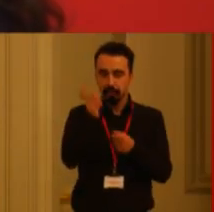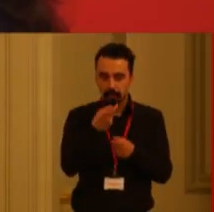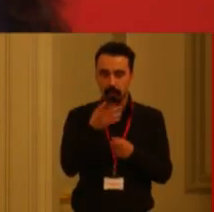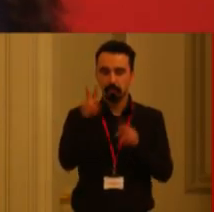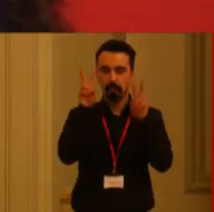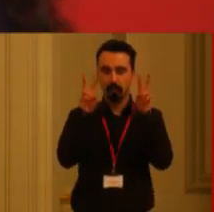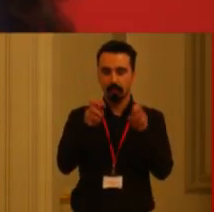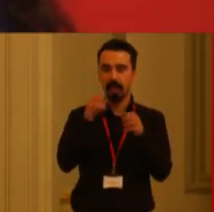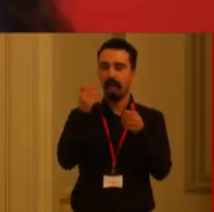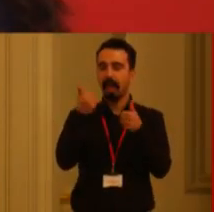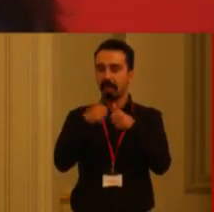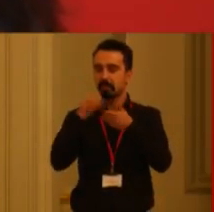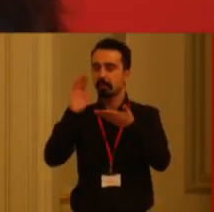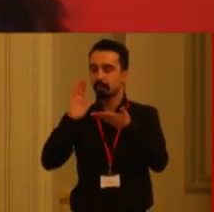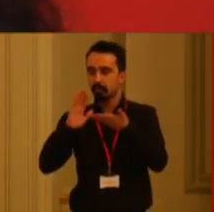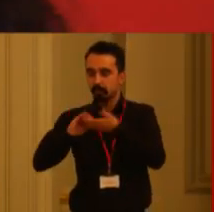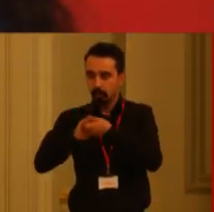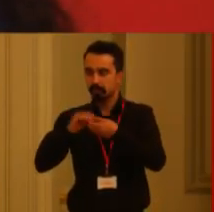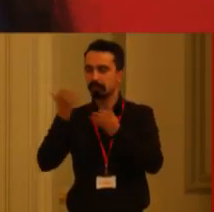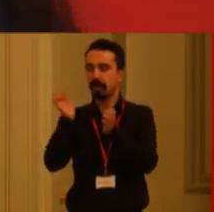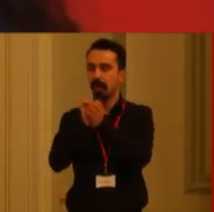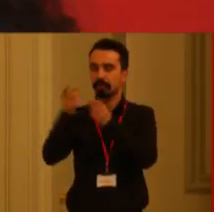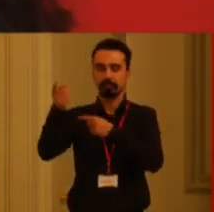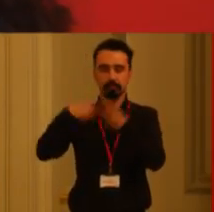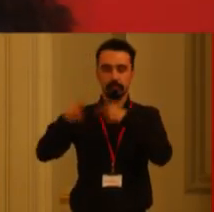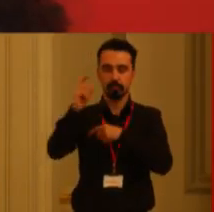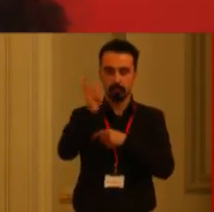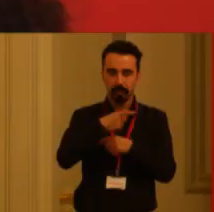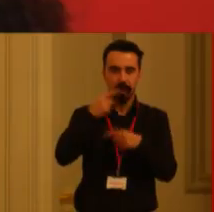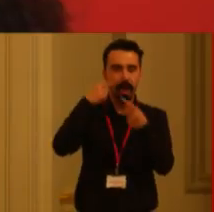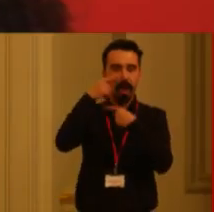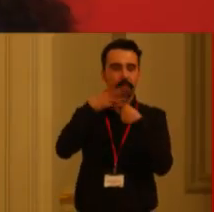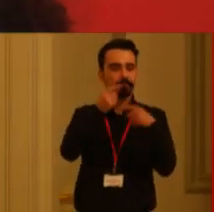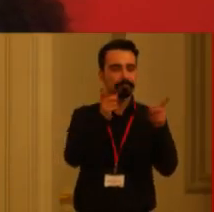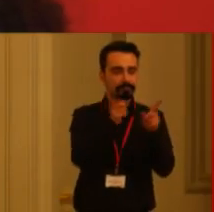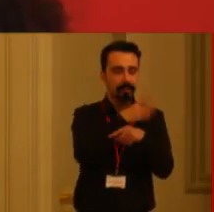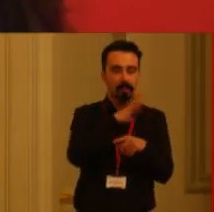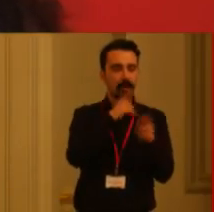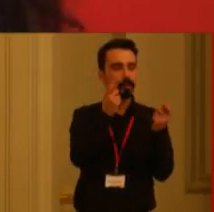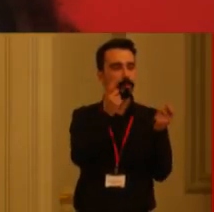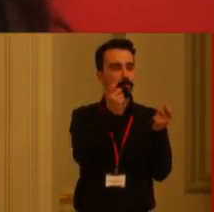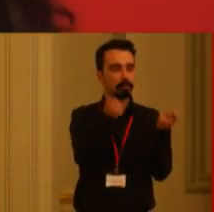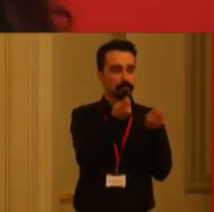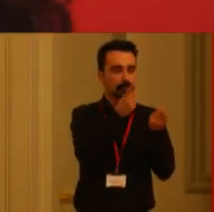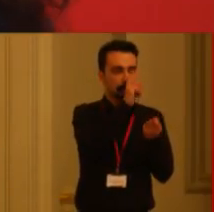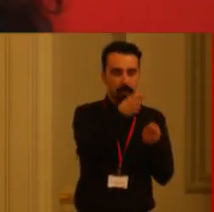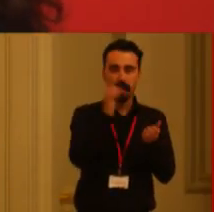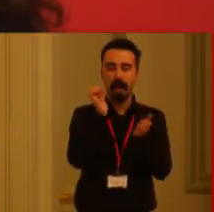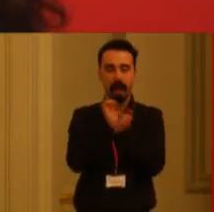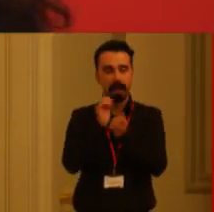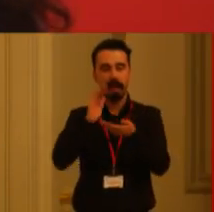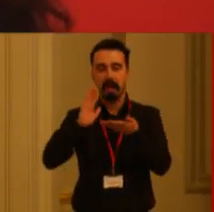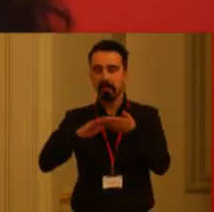they still have money coming from their families. When they are to seek jobs, they try to do it through